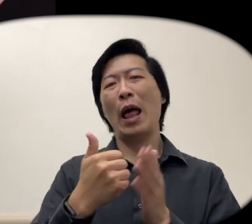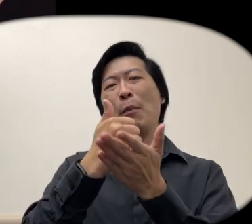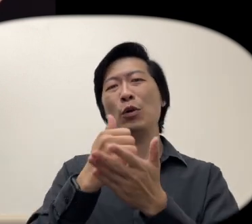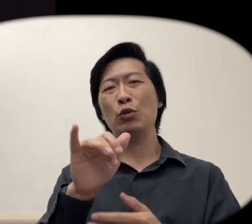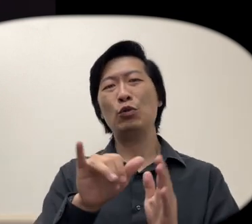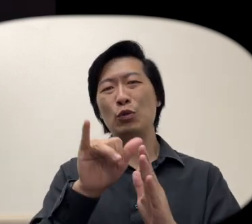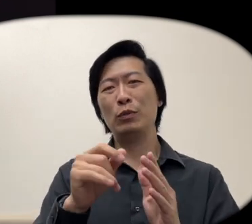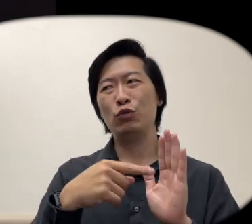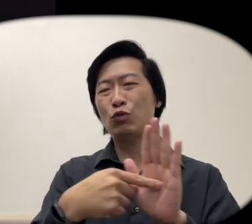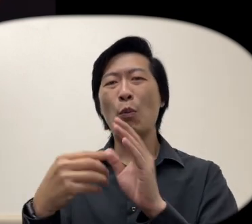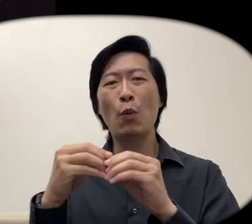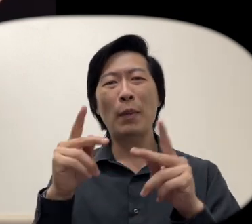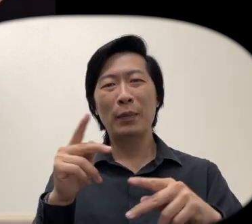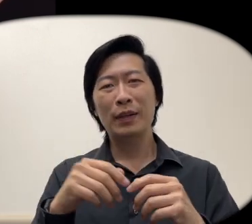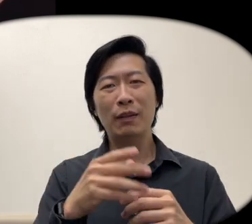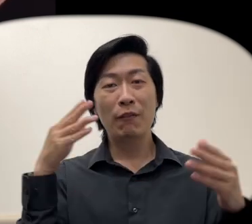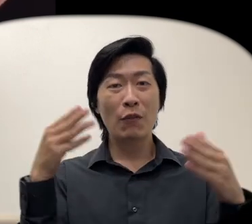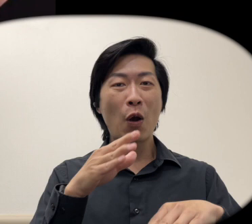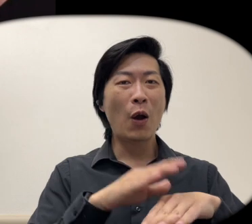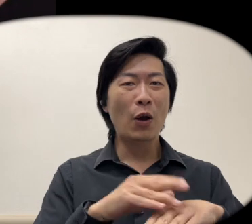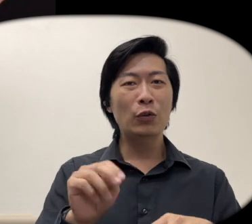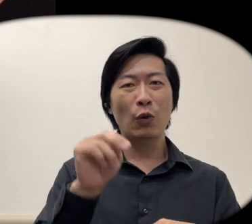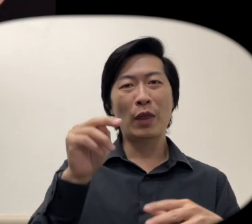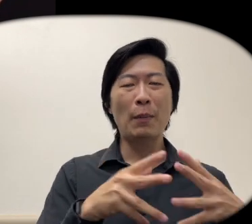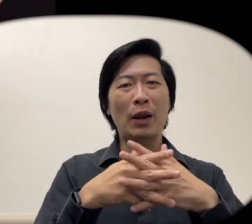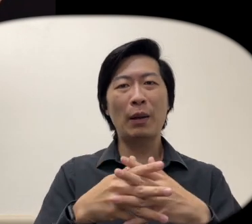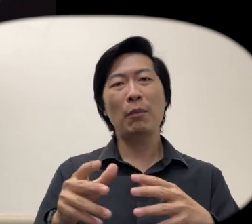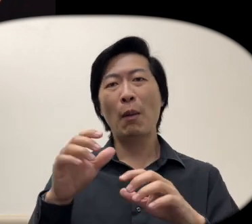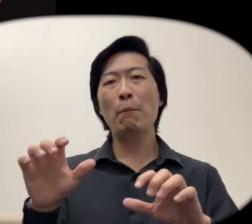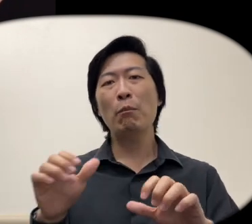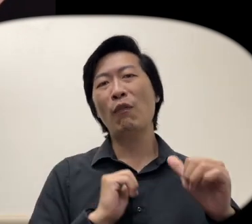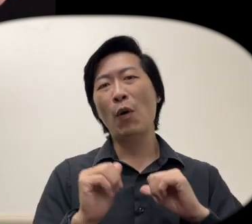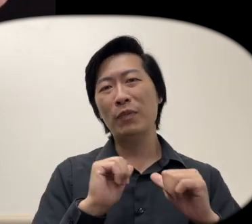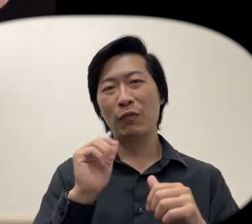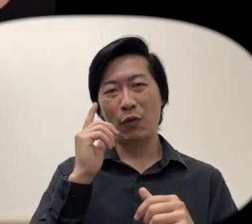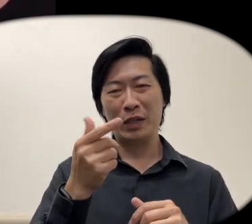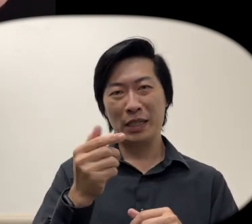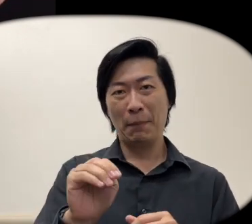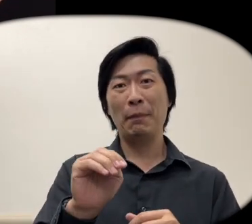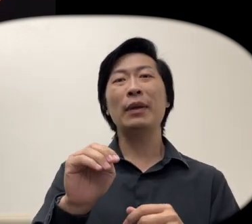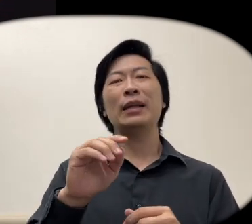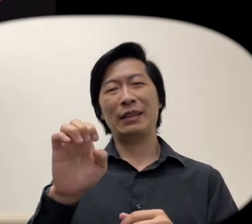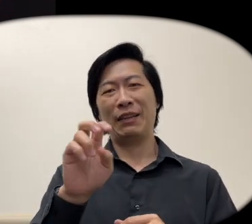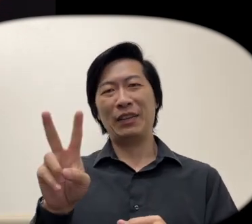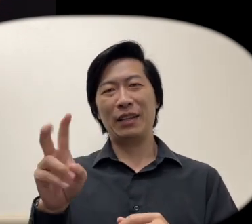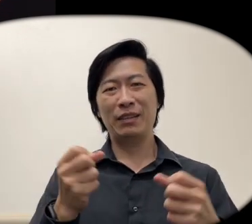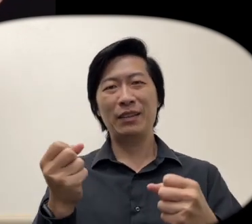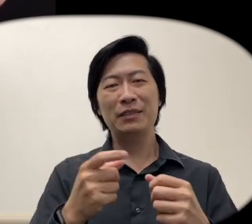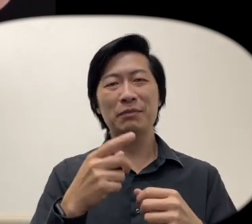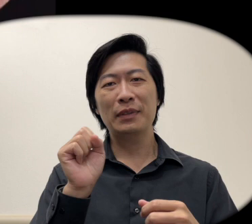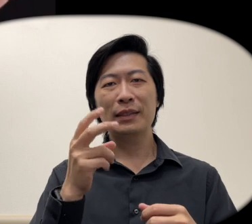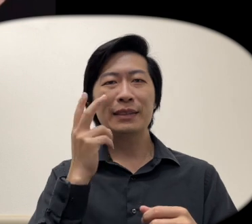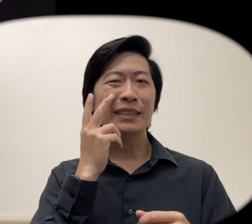on the North America performance for GM for electric vehicles. So what they've done today, so we can set a sort of a ground level